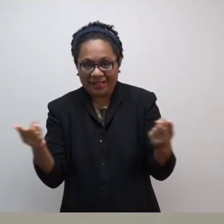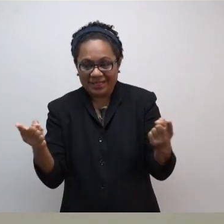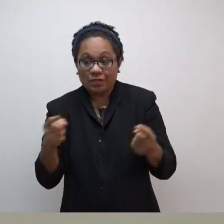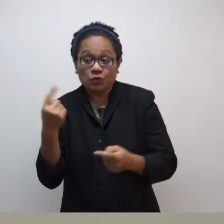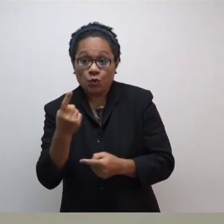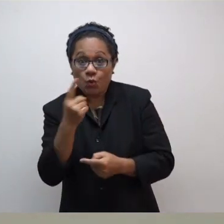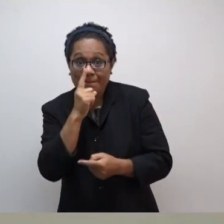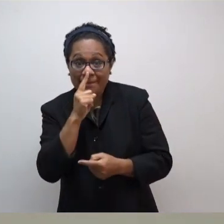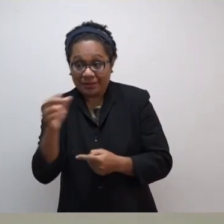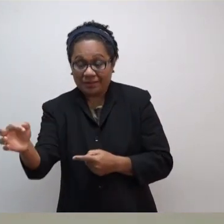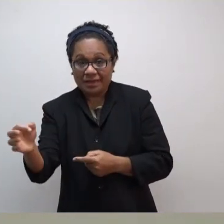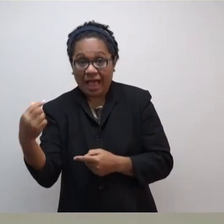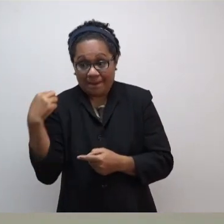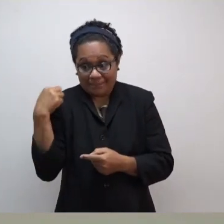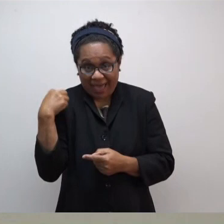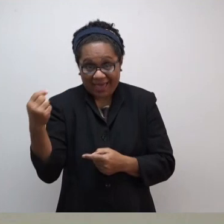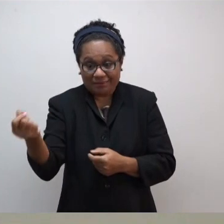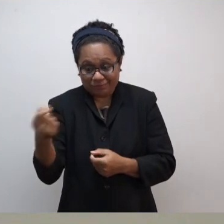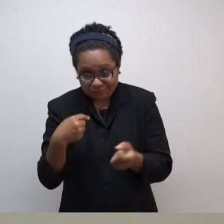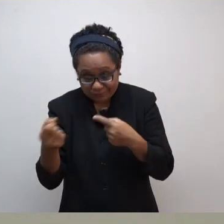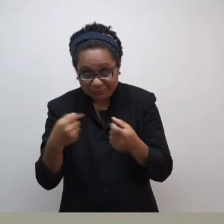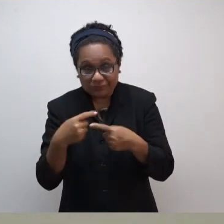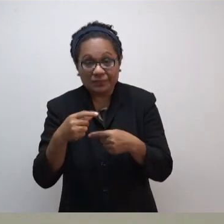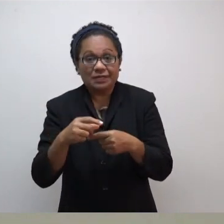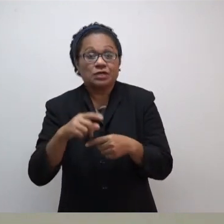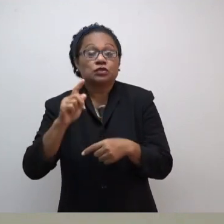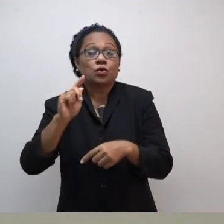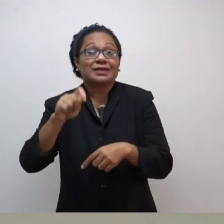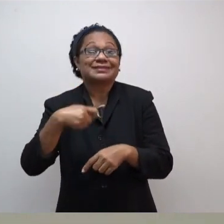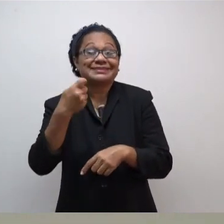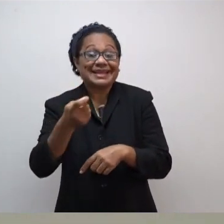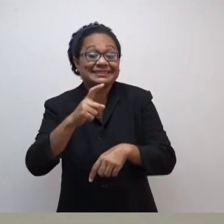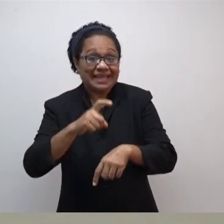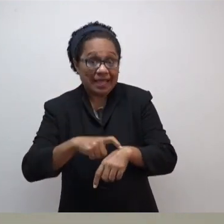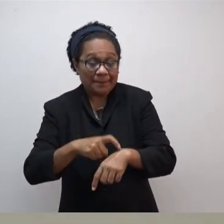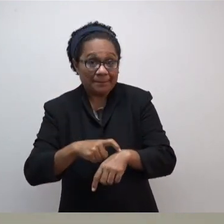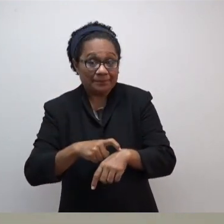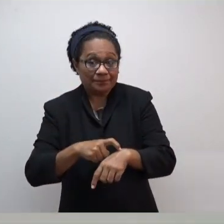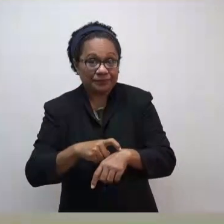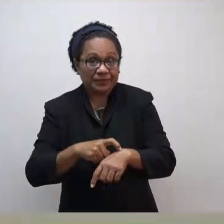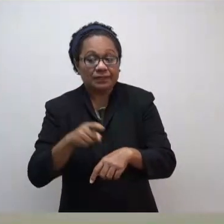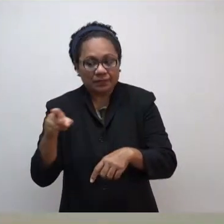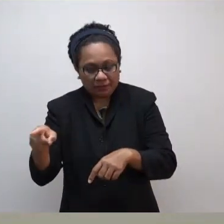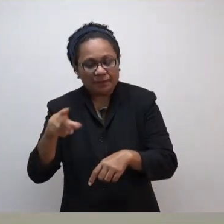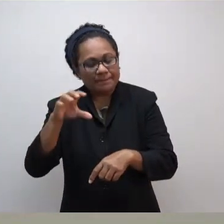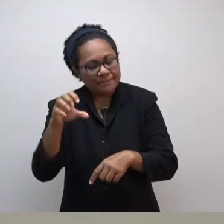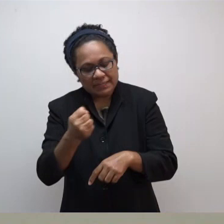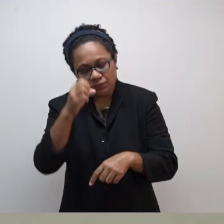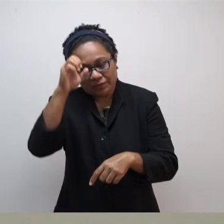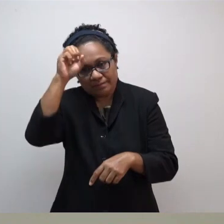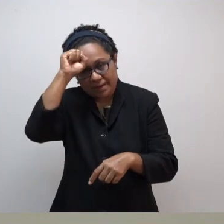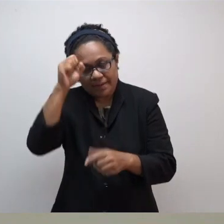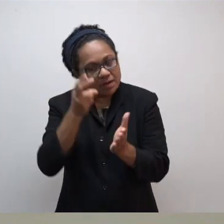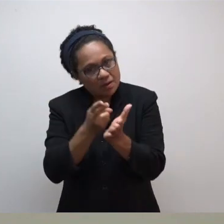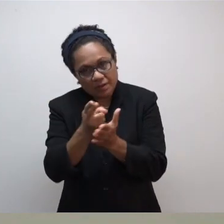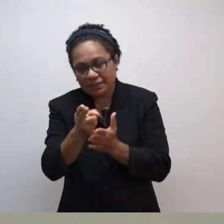for the 360 in the next round need to be fully minded that the next time these sorts of leeways or these type